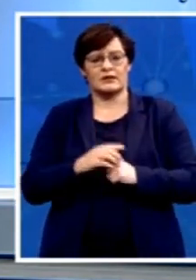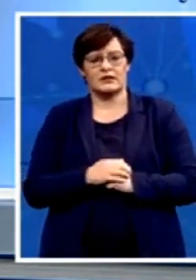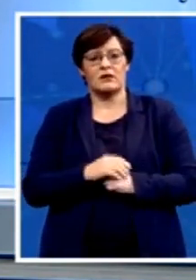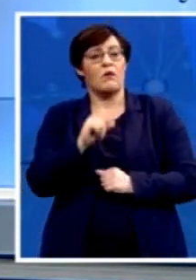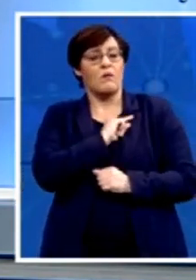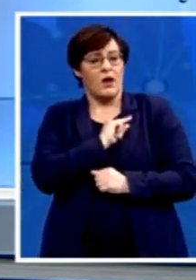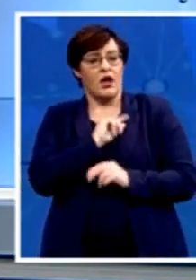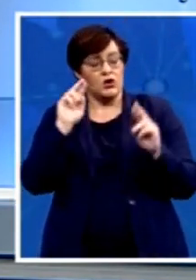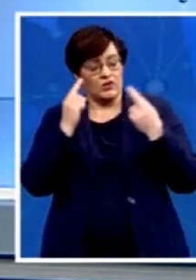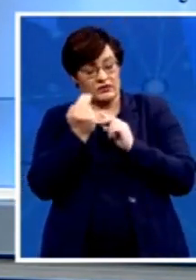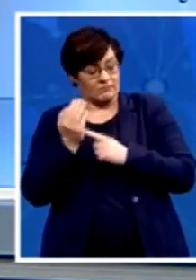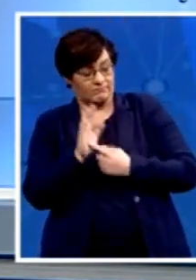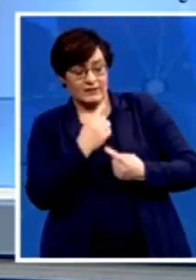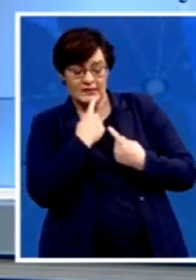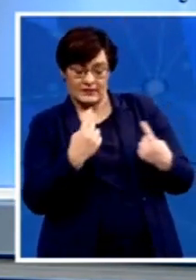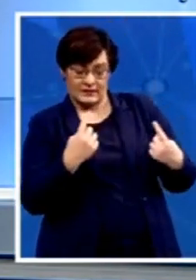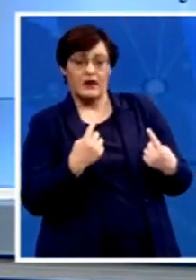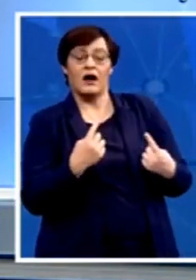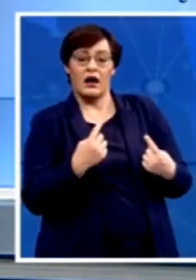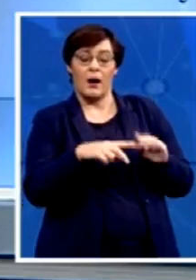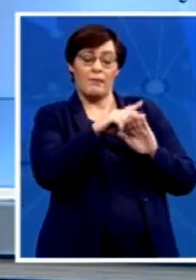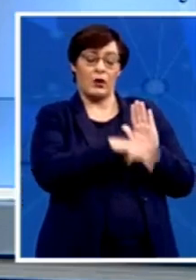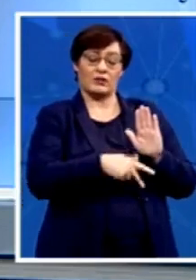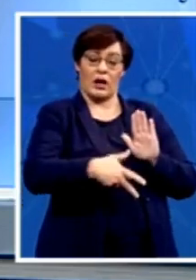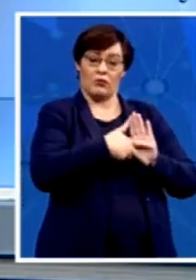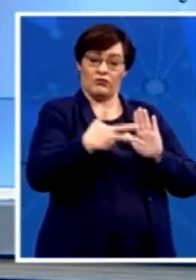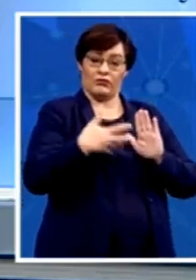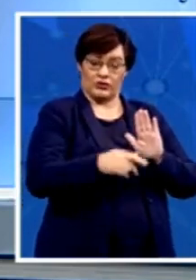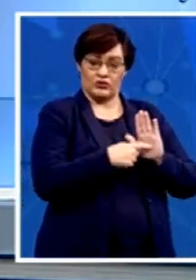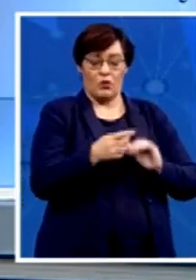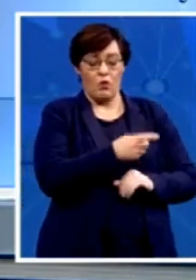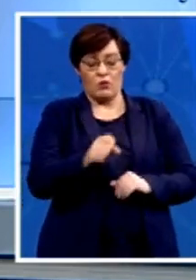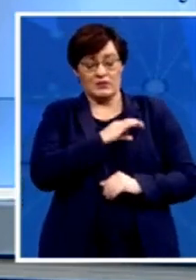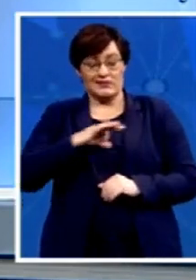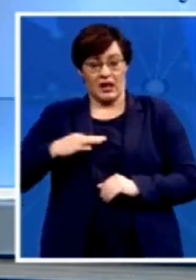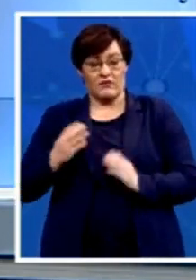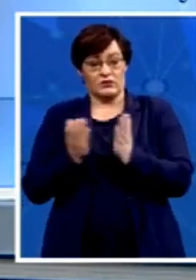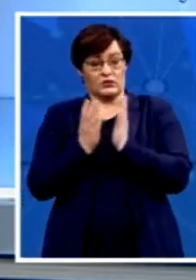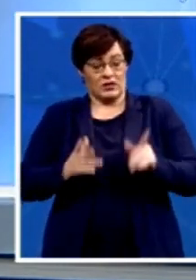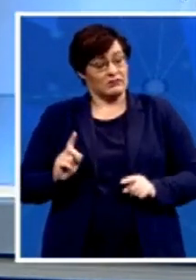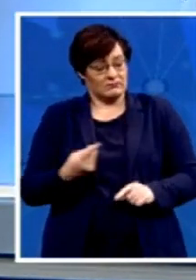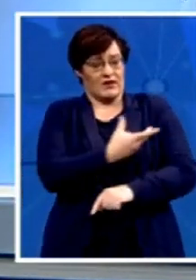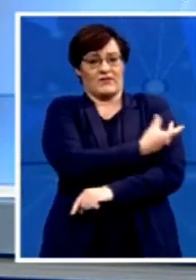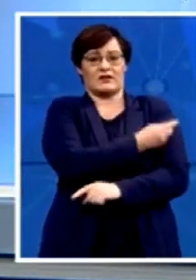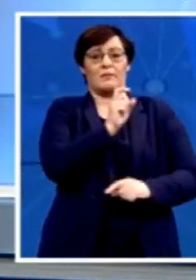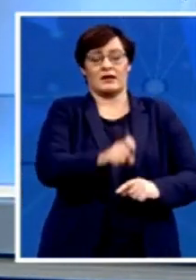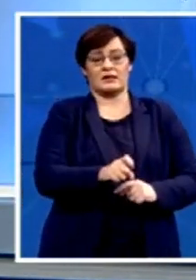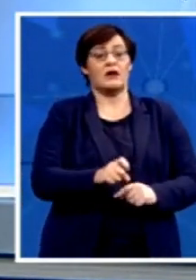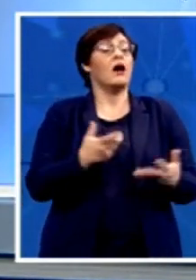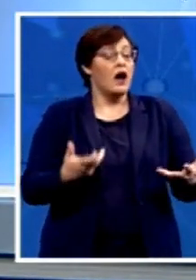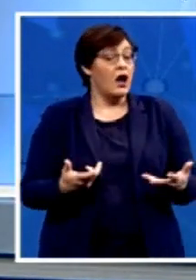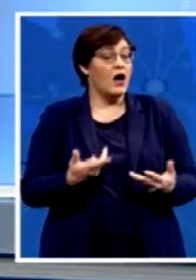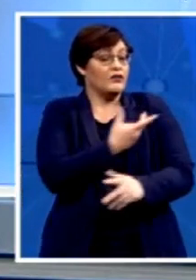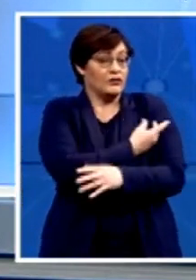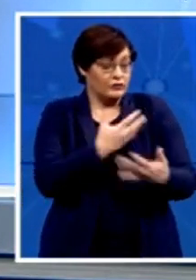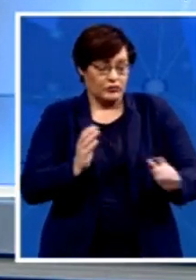that if the policy is approved, all staff and students must be vaccinated and be able to provide their vaccination certificates